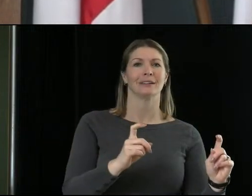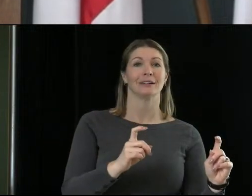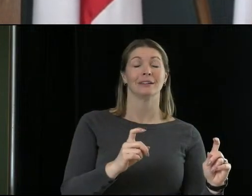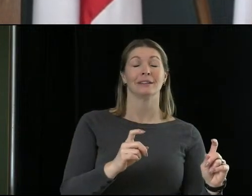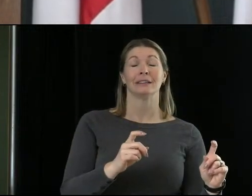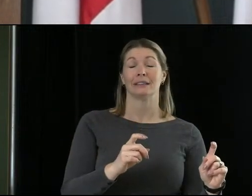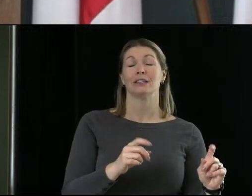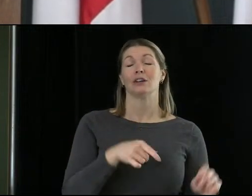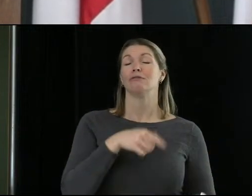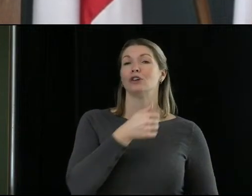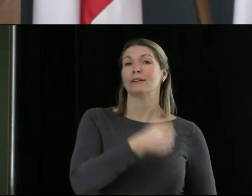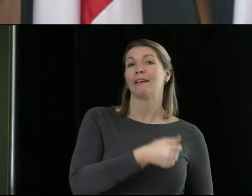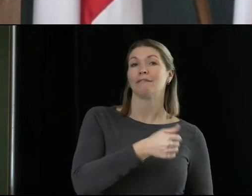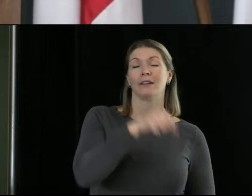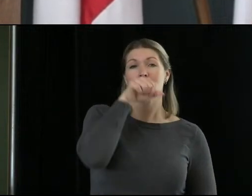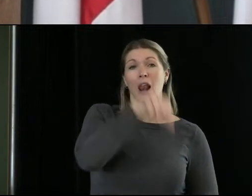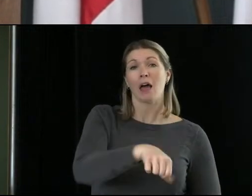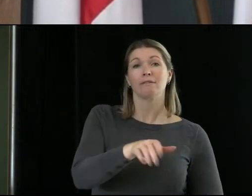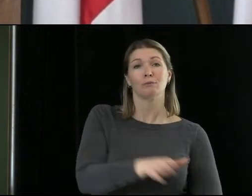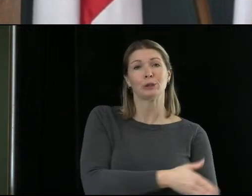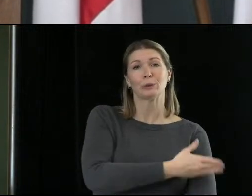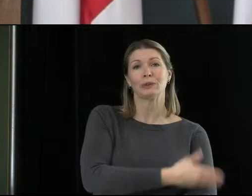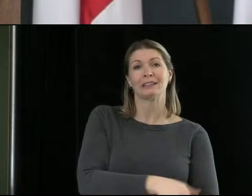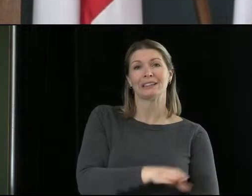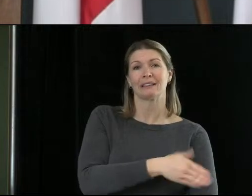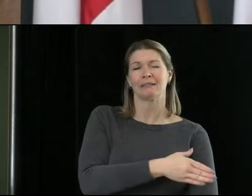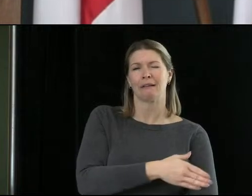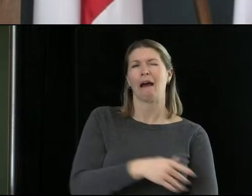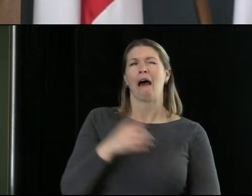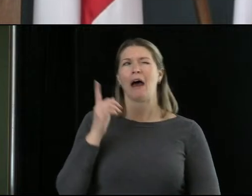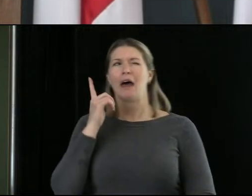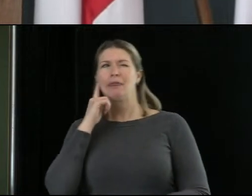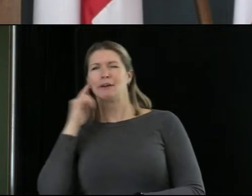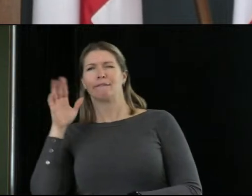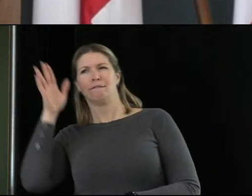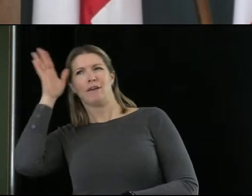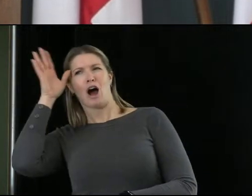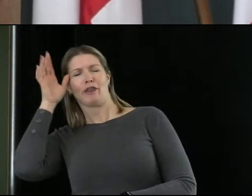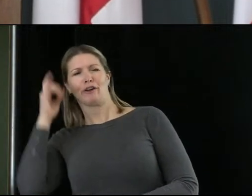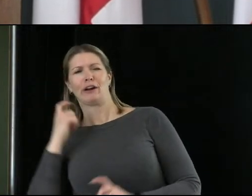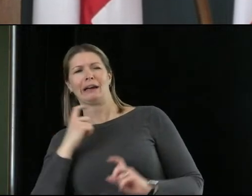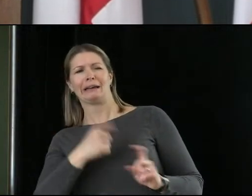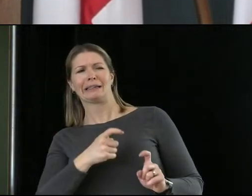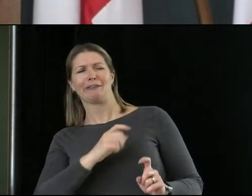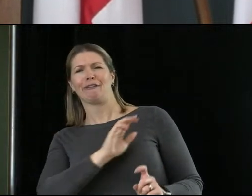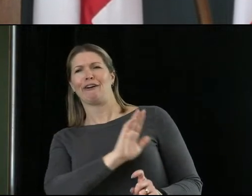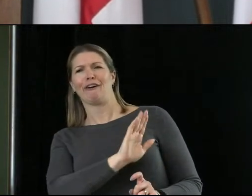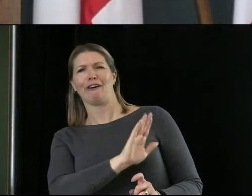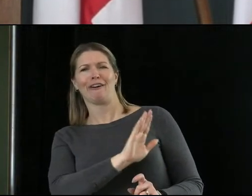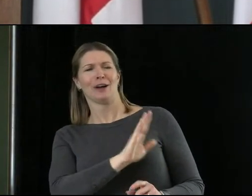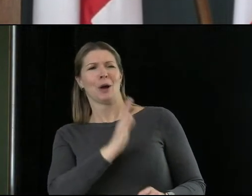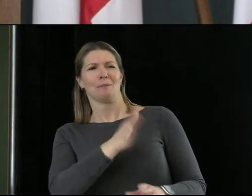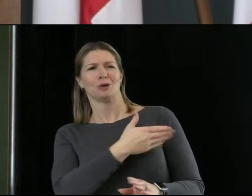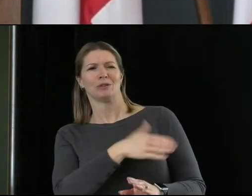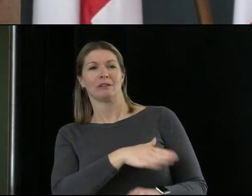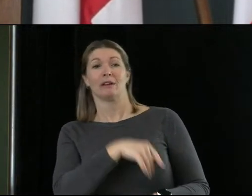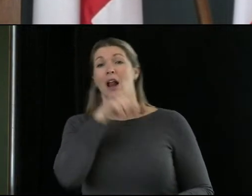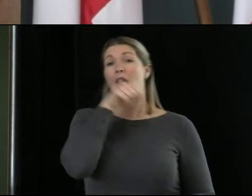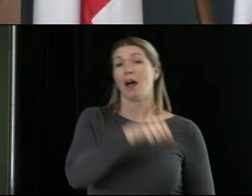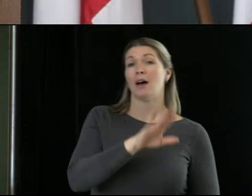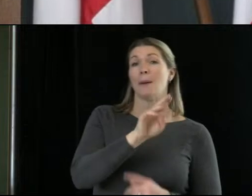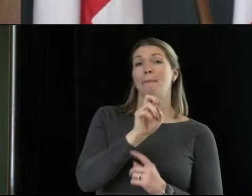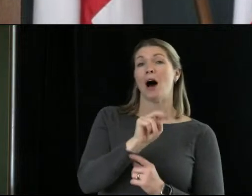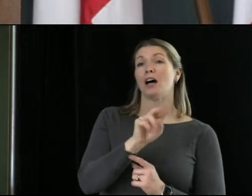music, and I guess she got her taste of music from her dad. She loved to listen to Bon Jovi,